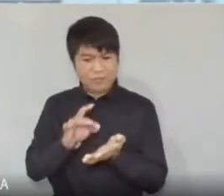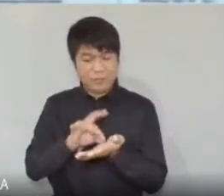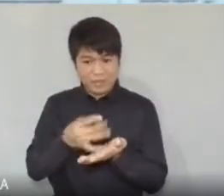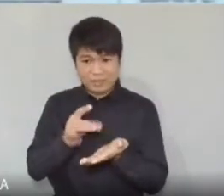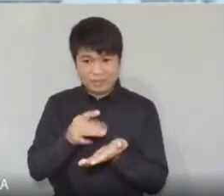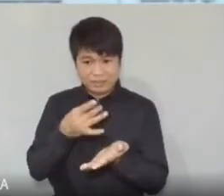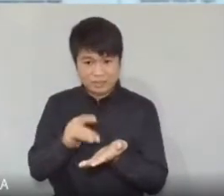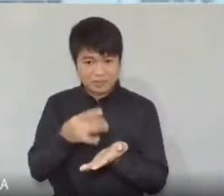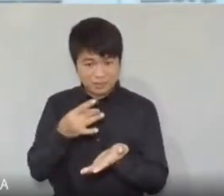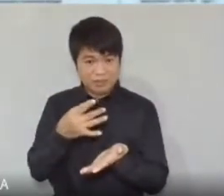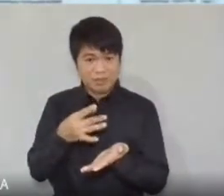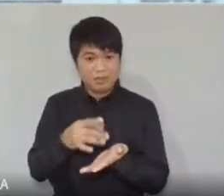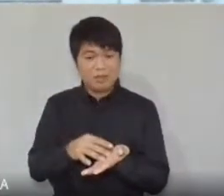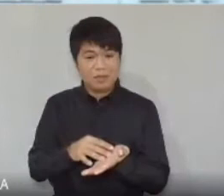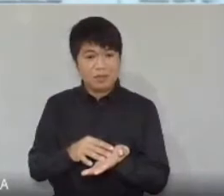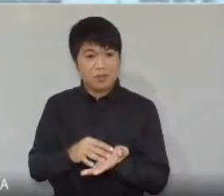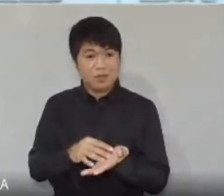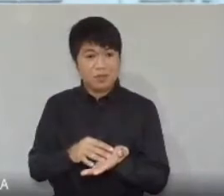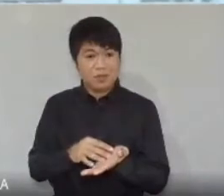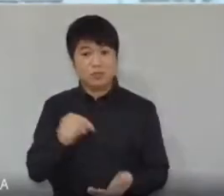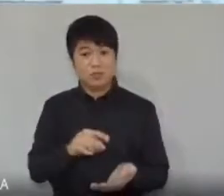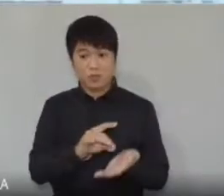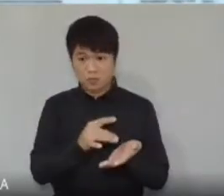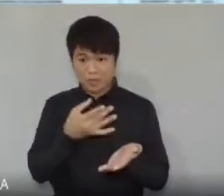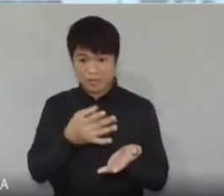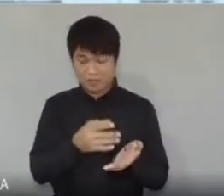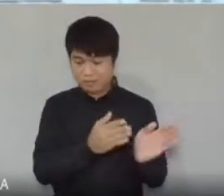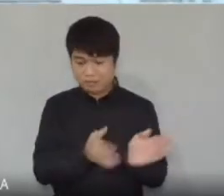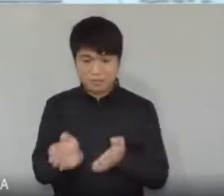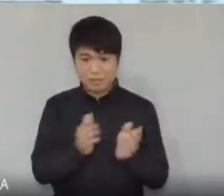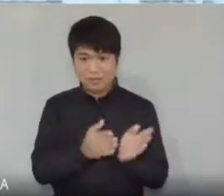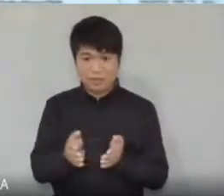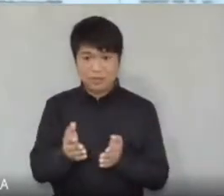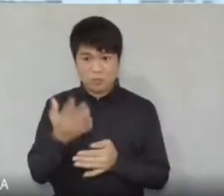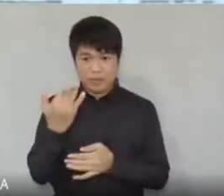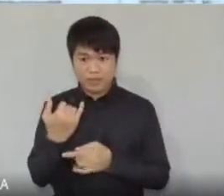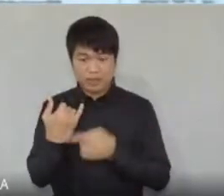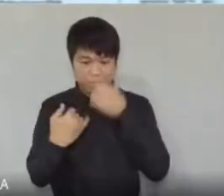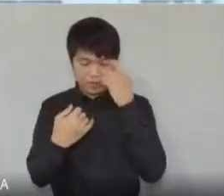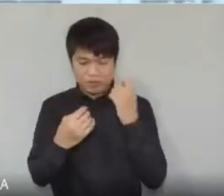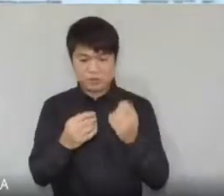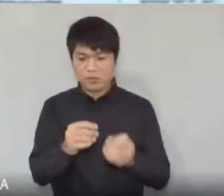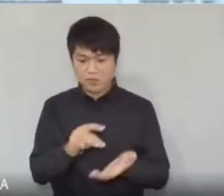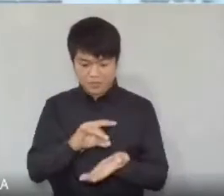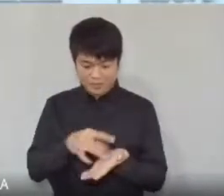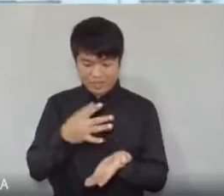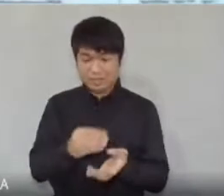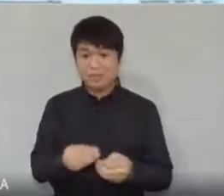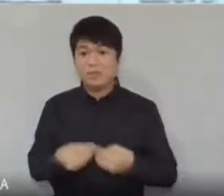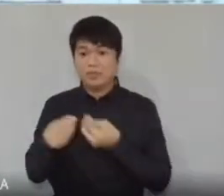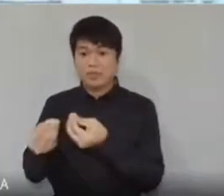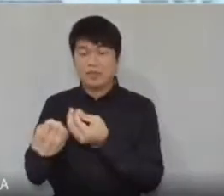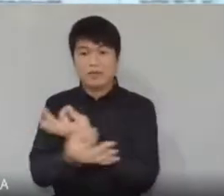delivery in the respective community. As of March to present,